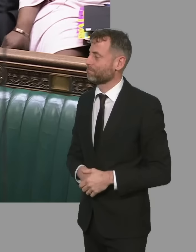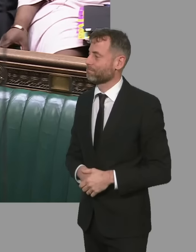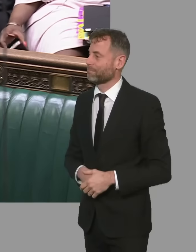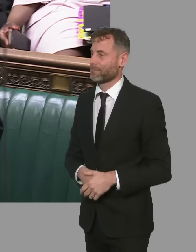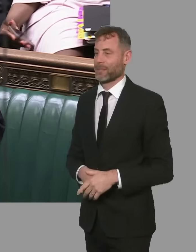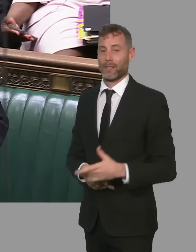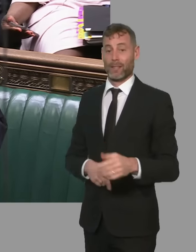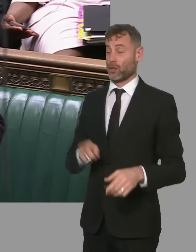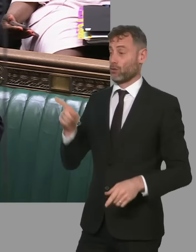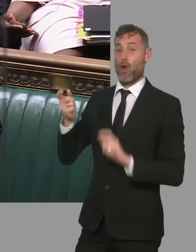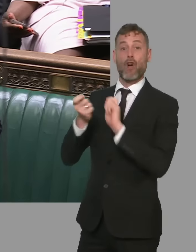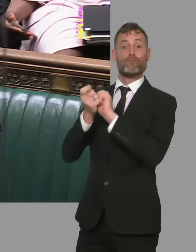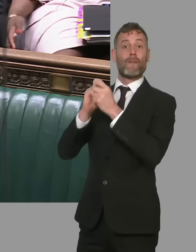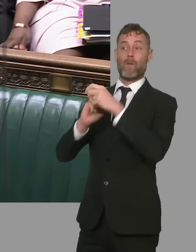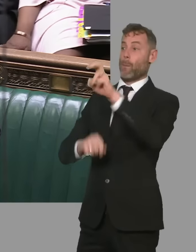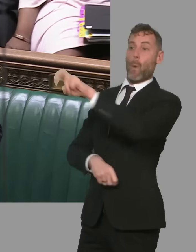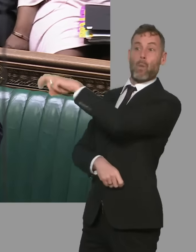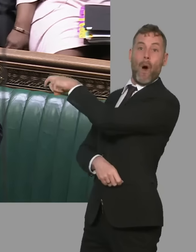snookered.